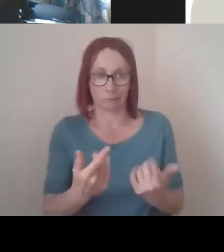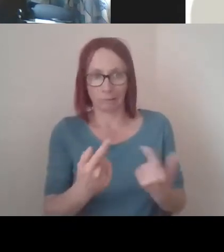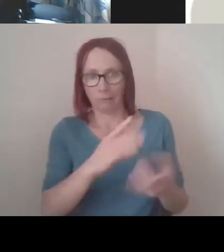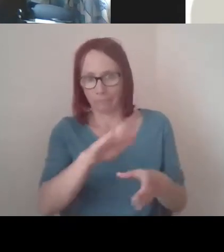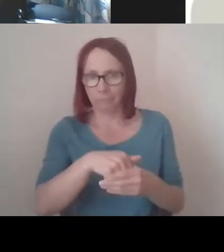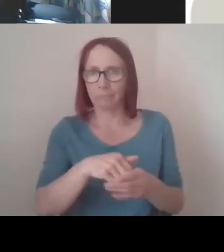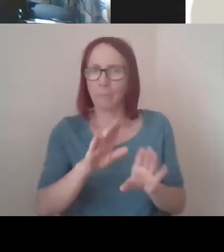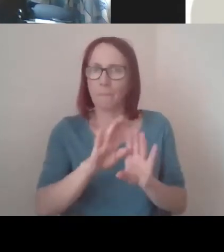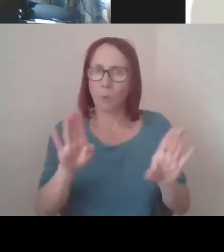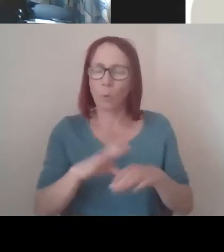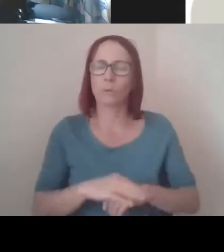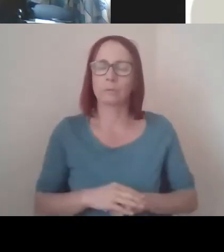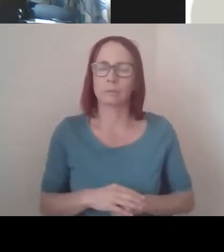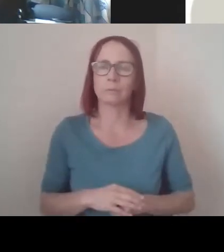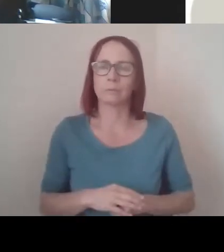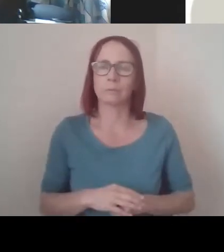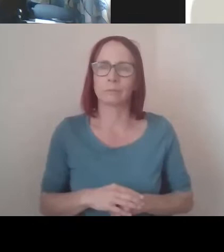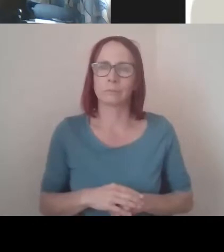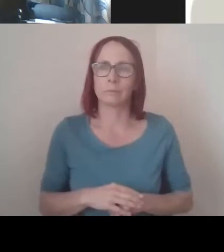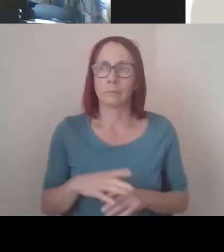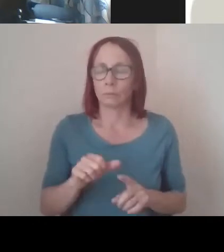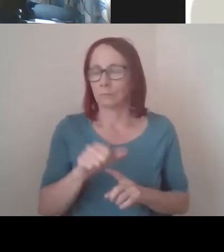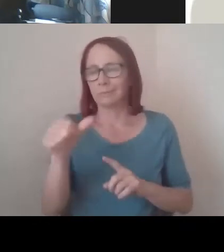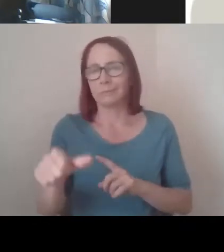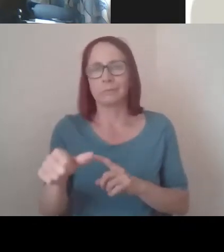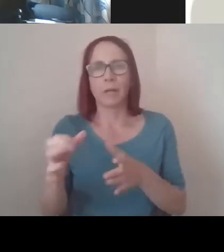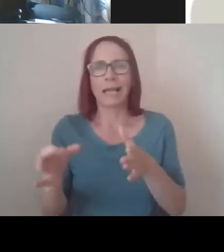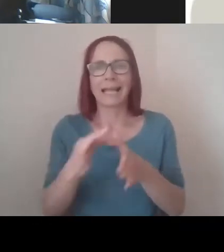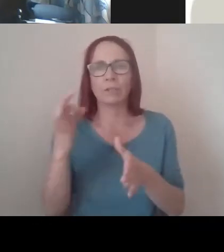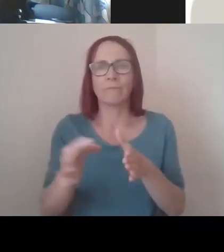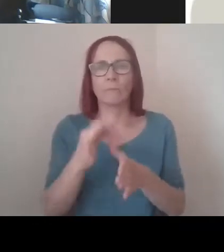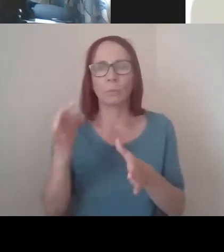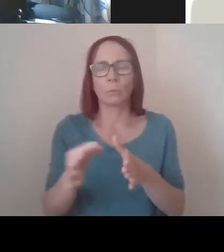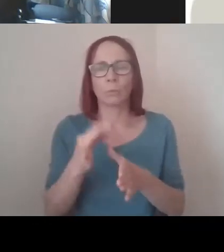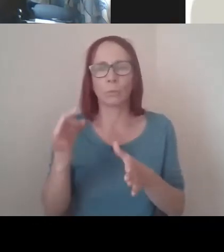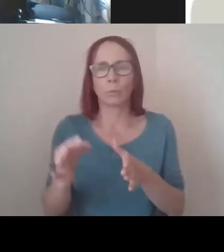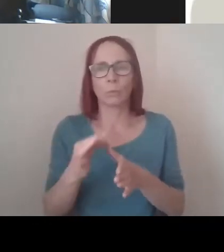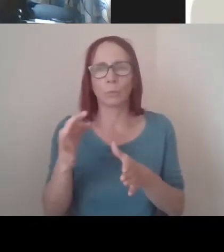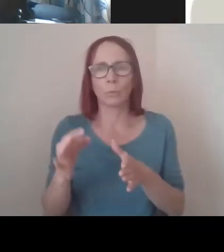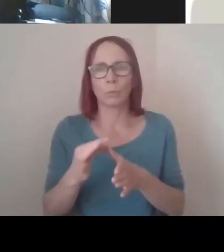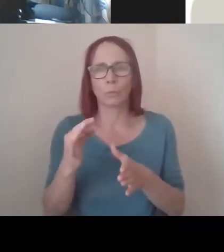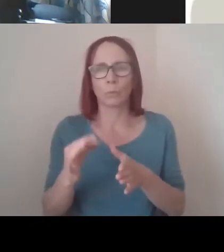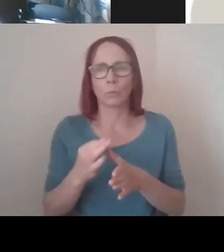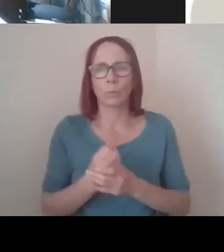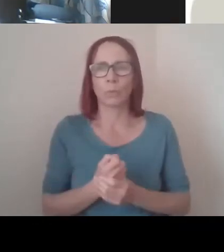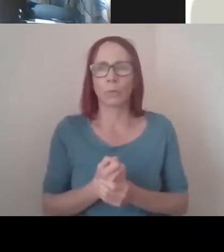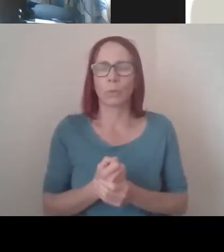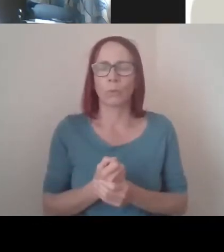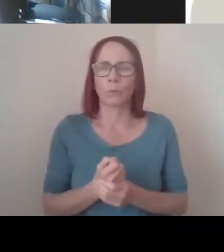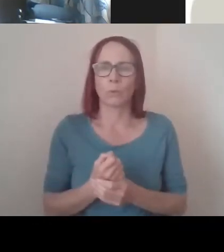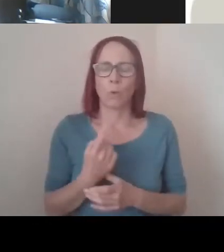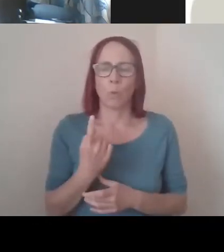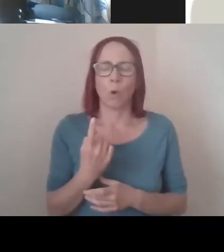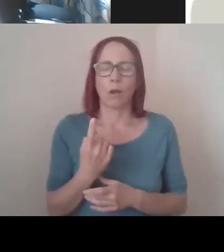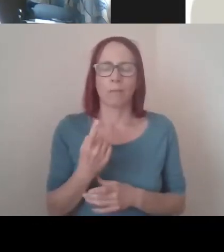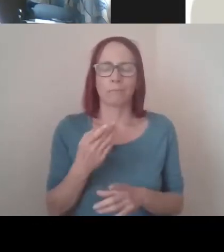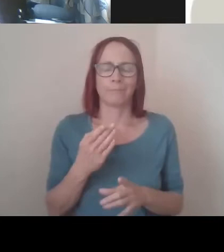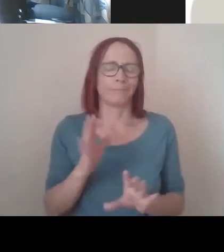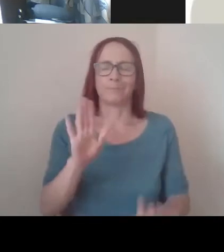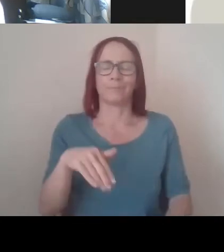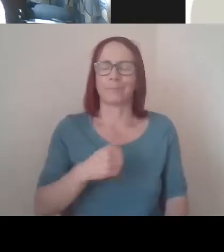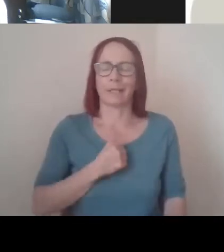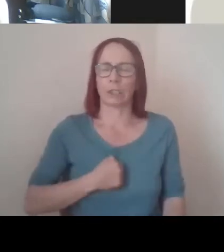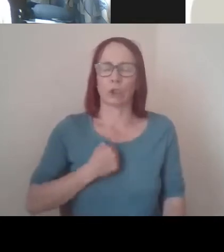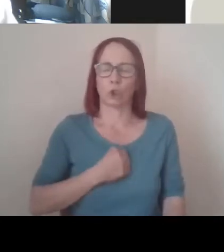So when I move on to the interview situation, one of the things that you realise is, so sorry,